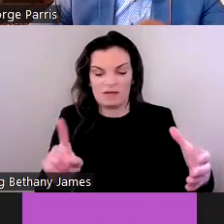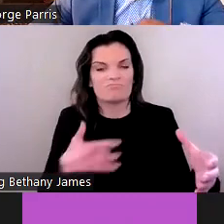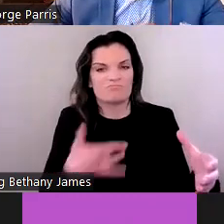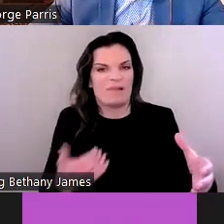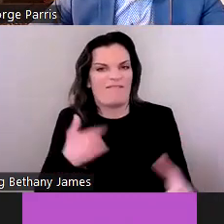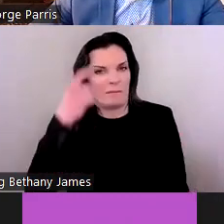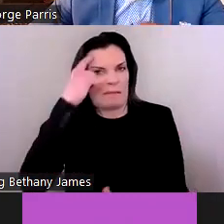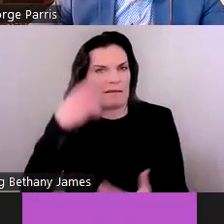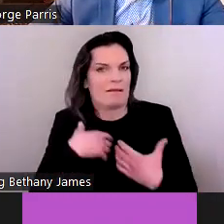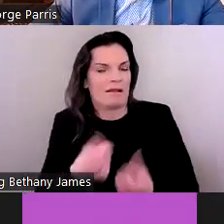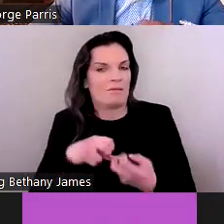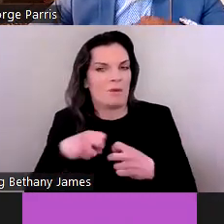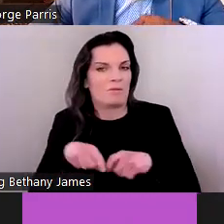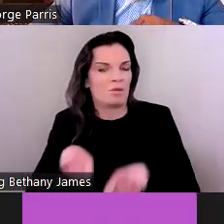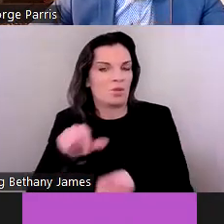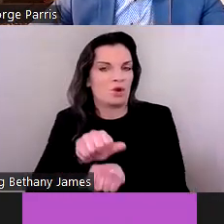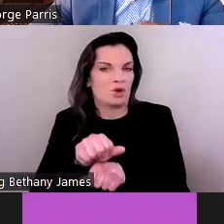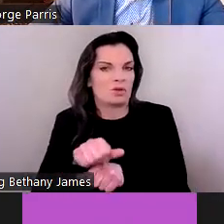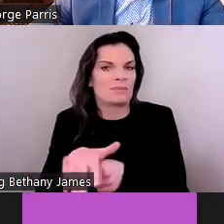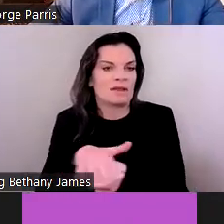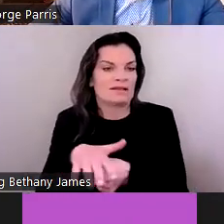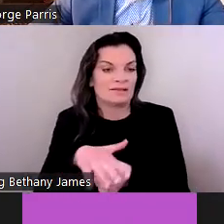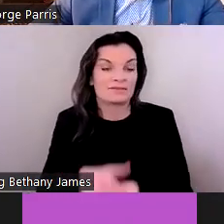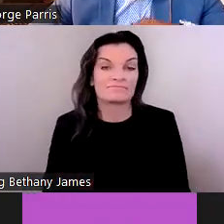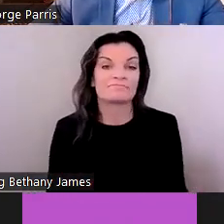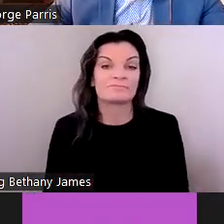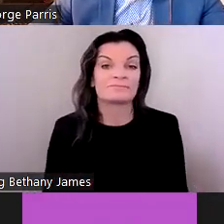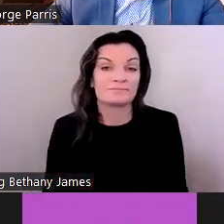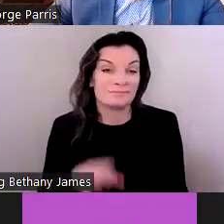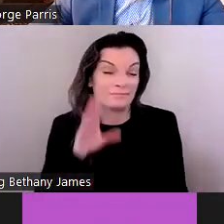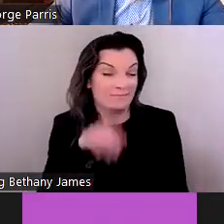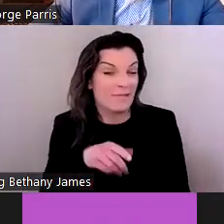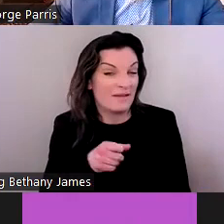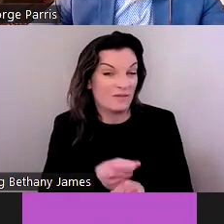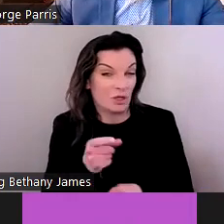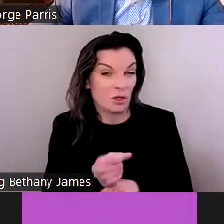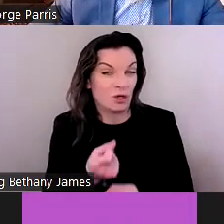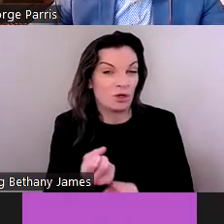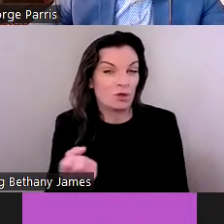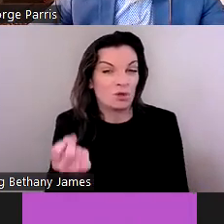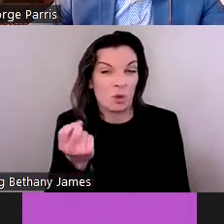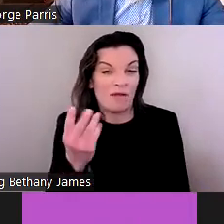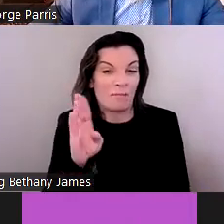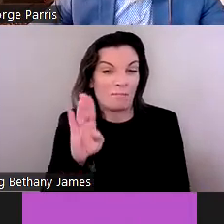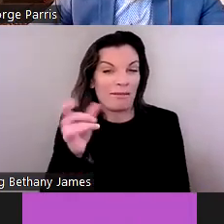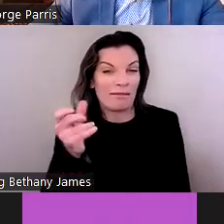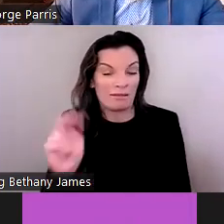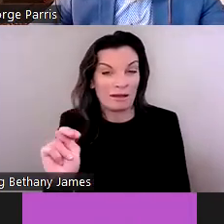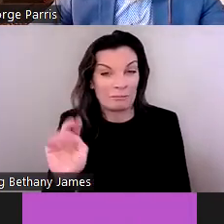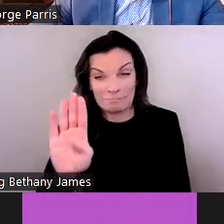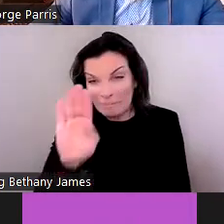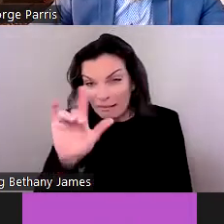12 billion working days are lost every year to depression and anxiety.